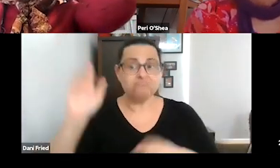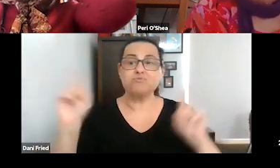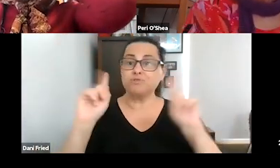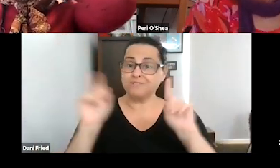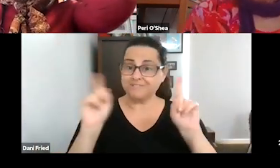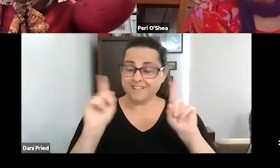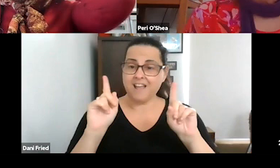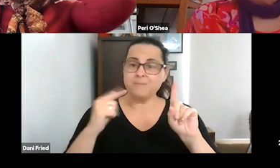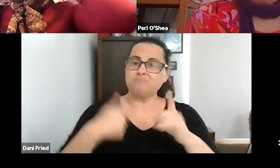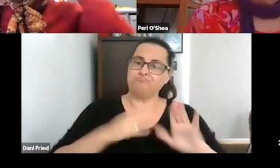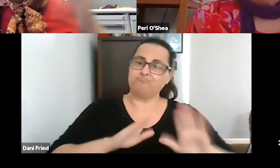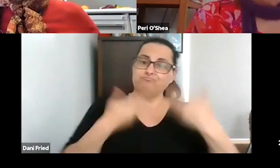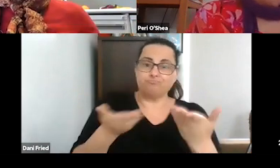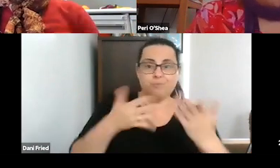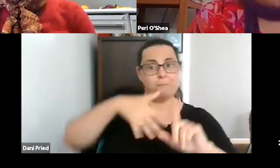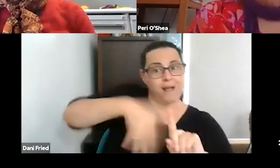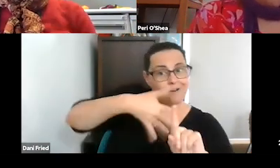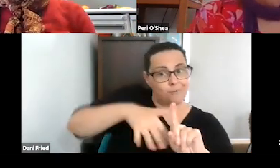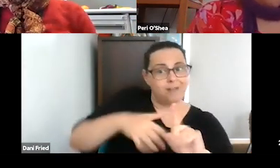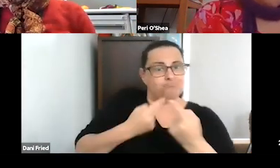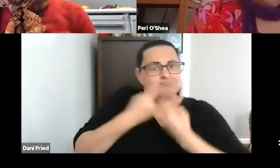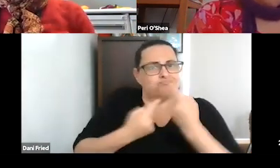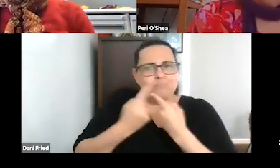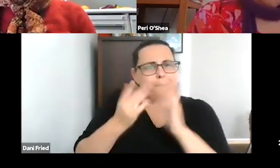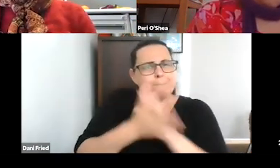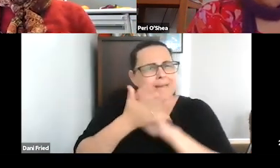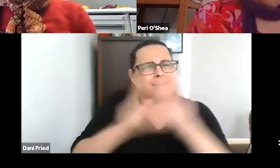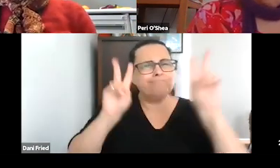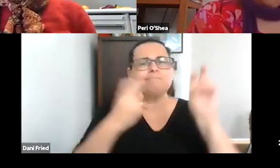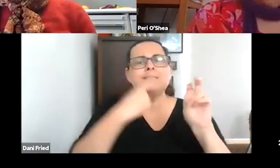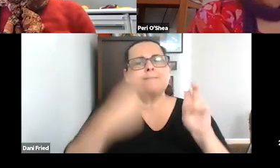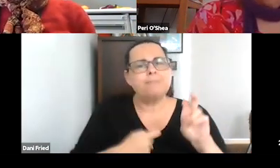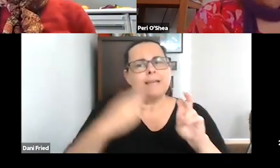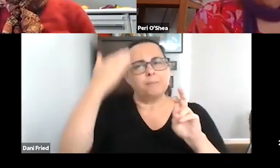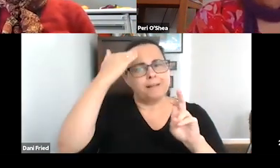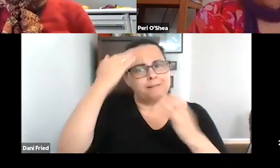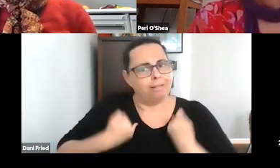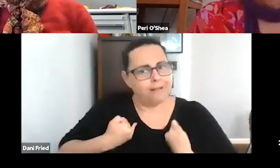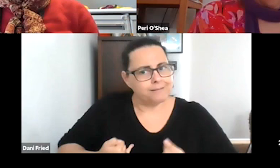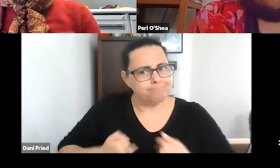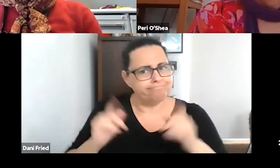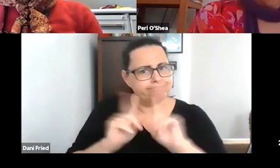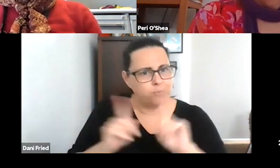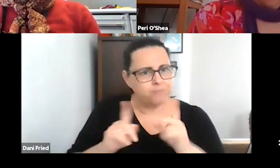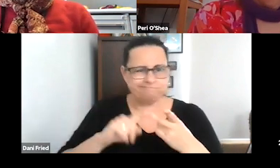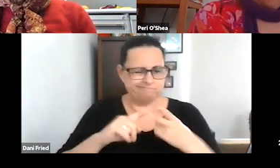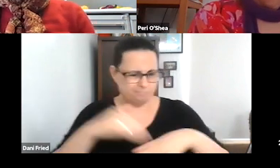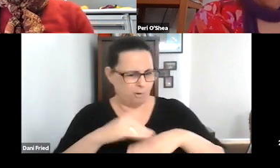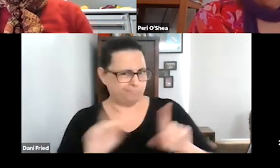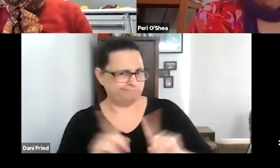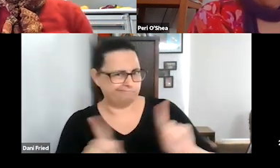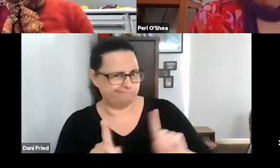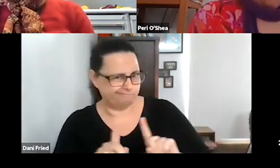presenting the background where I explain what we mean by severe mental illness, and what the problem is that we're trying to address through